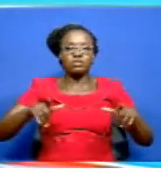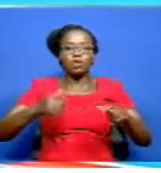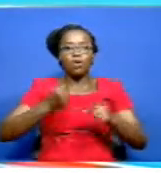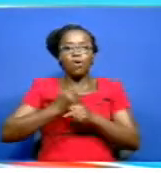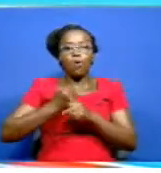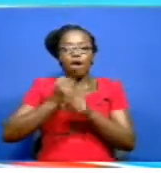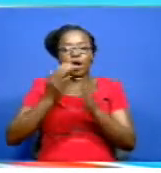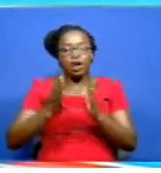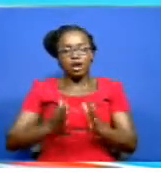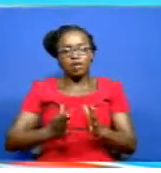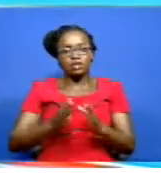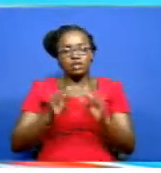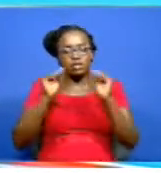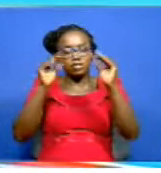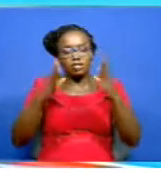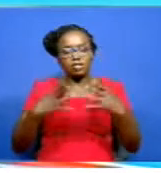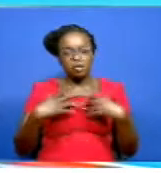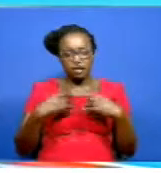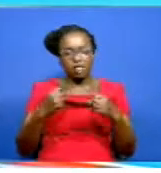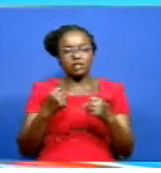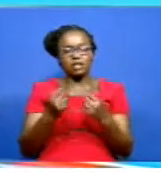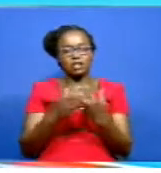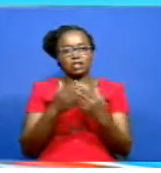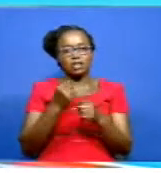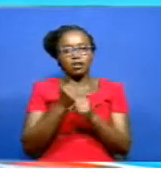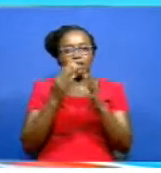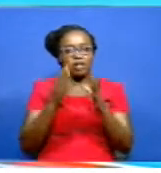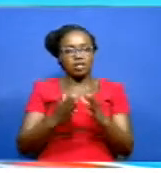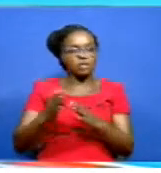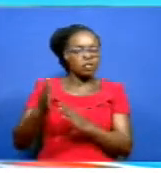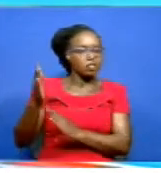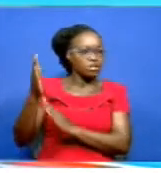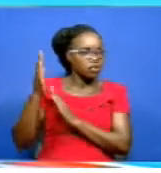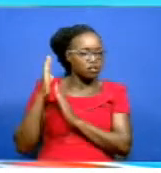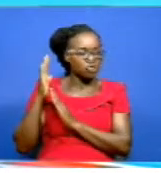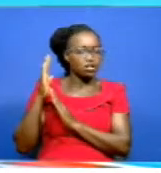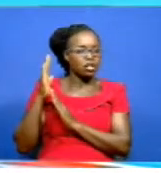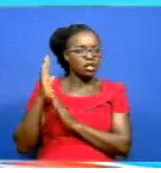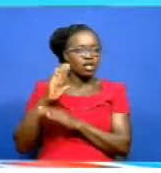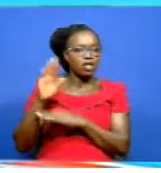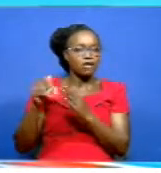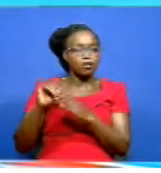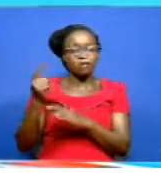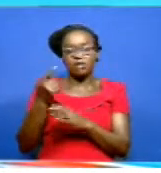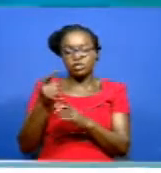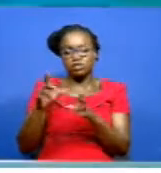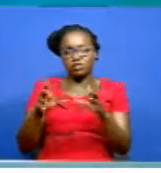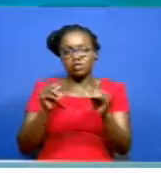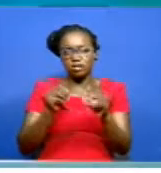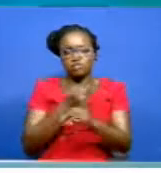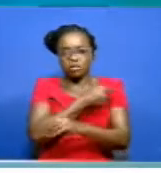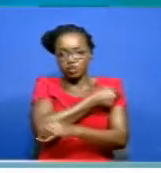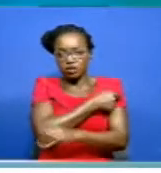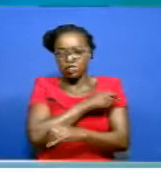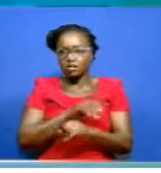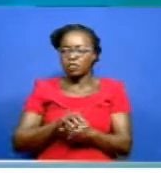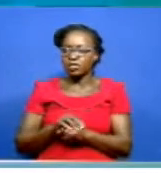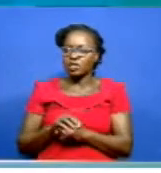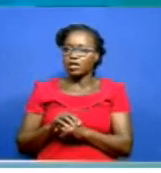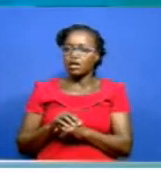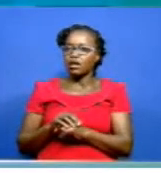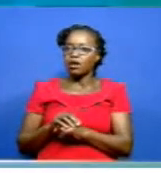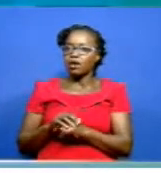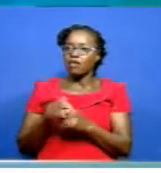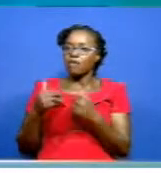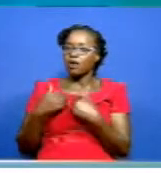workers, the teachers, and the security forces were the first in line to receive the jab. Yes, so we have a